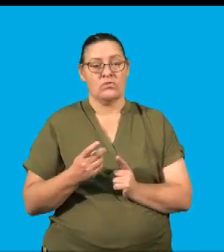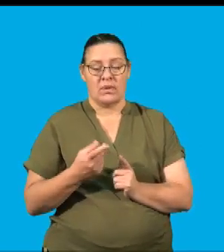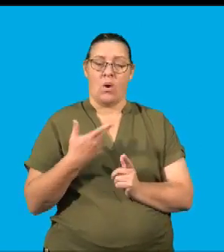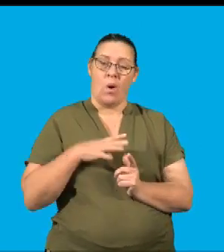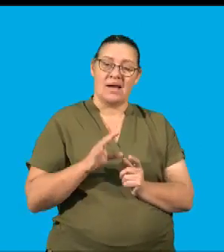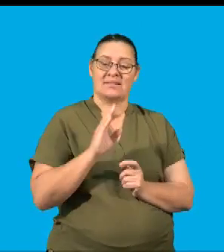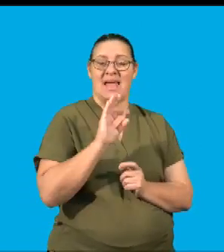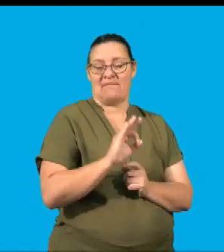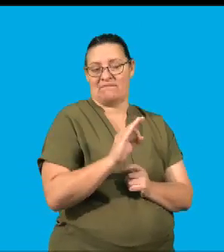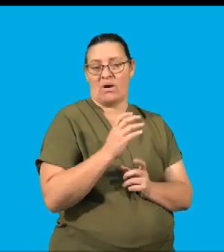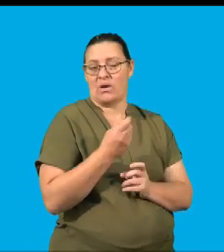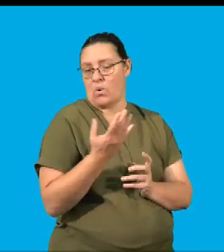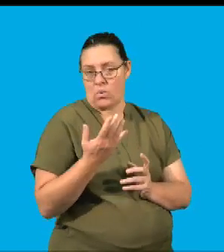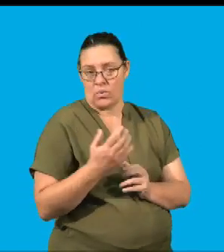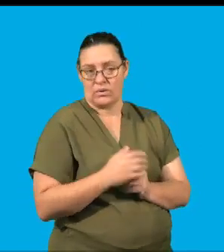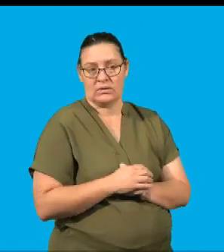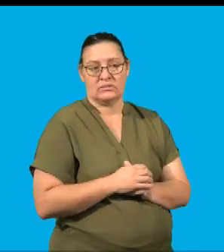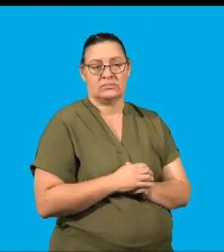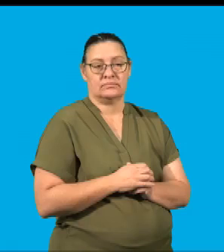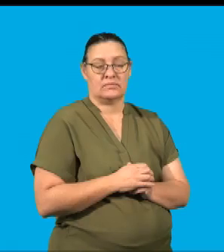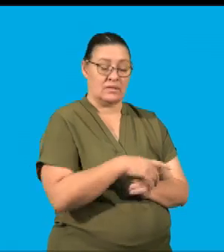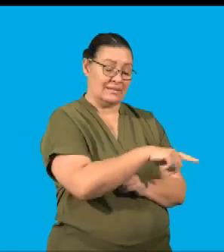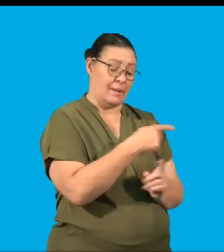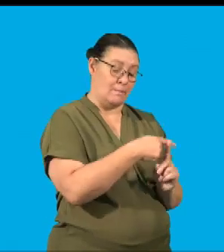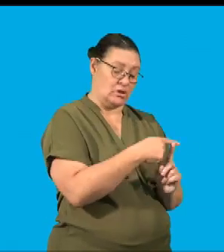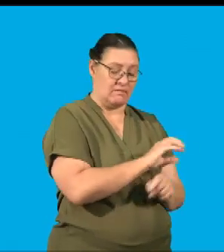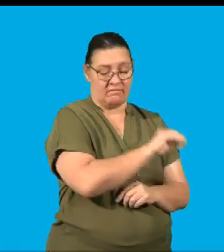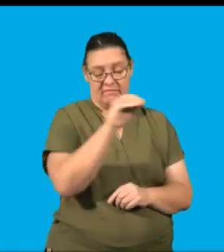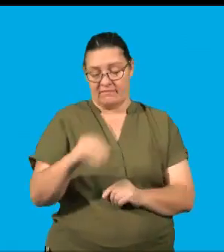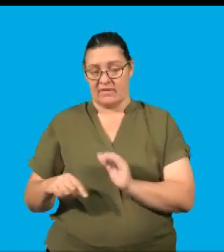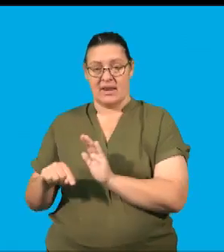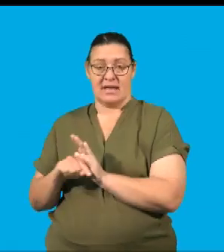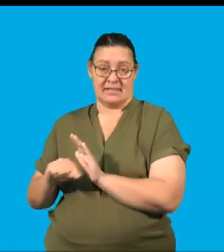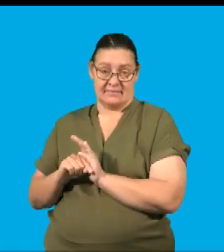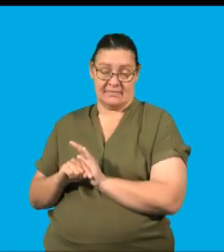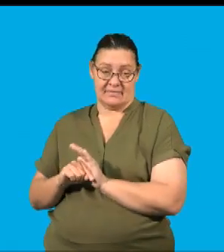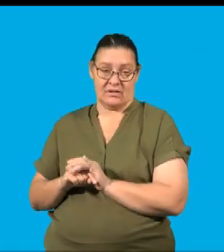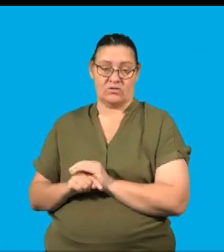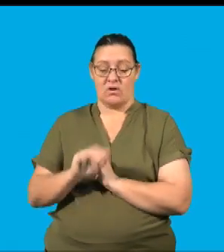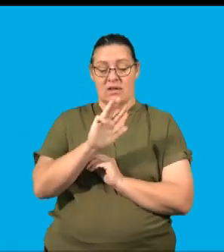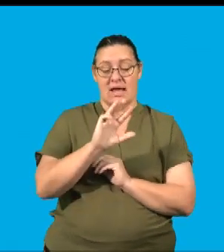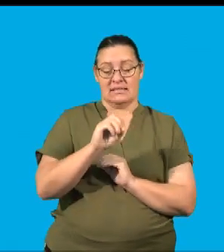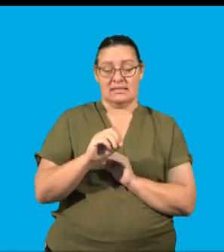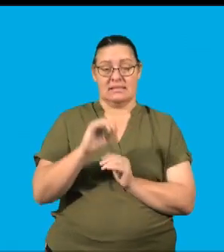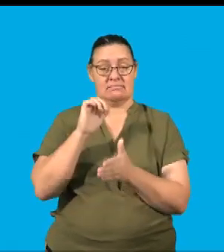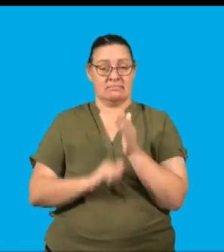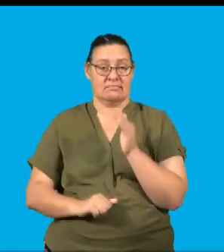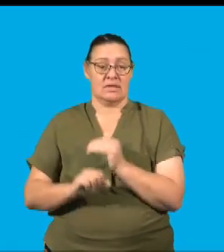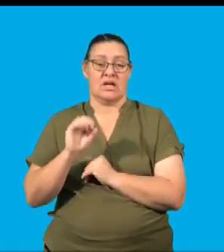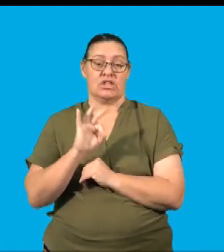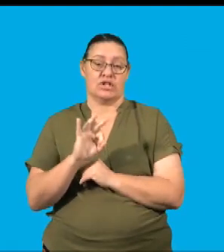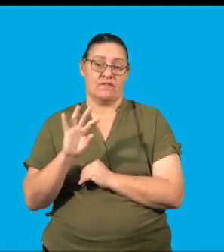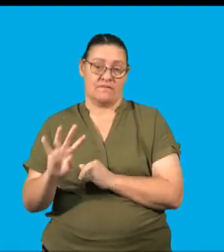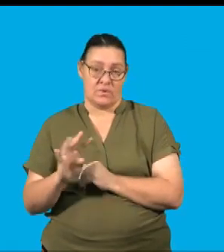left with F only. The 34 is positive. When you bring it this side, it becomes what? It becomes negative